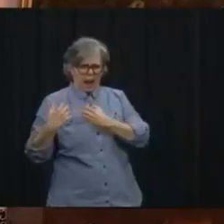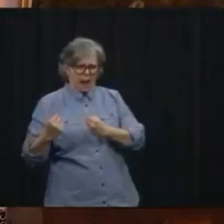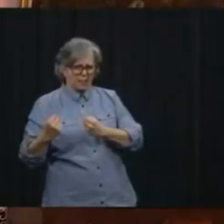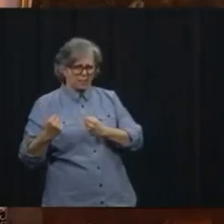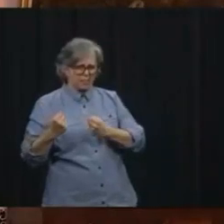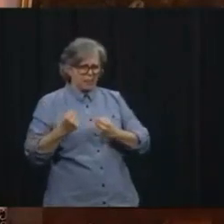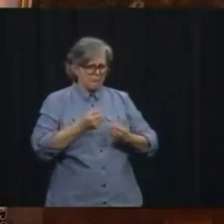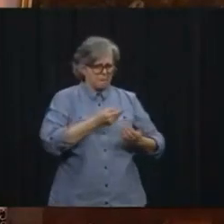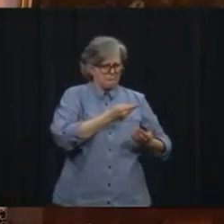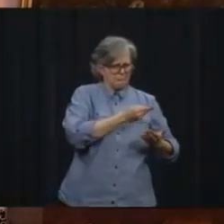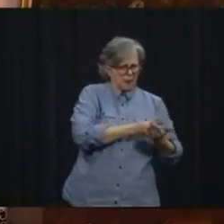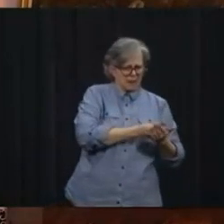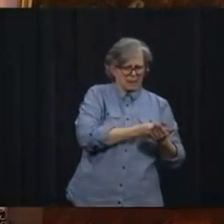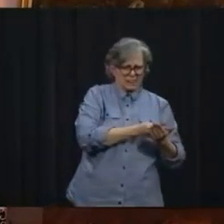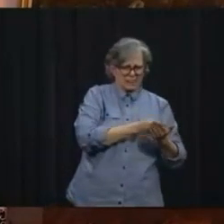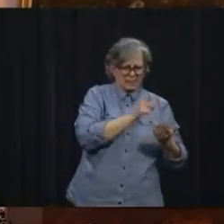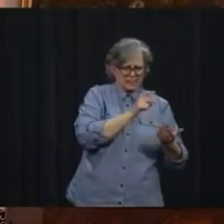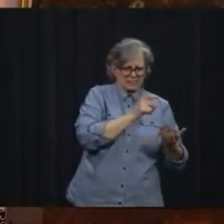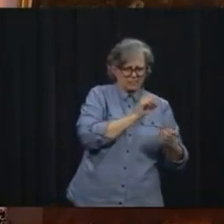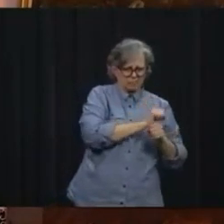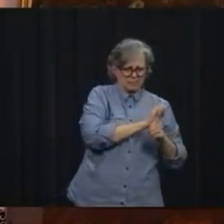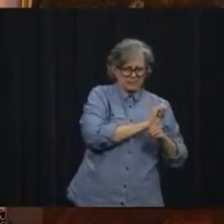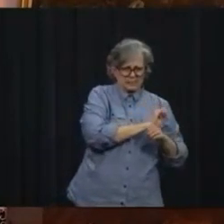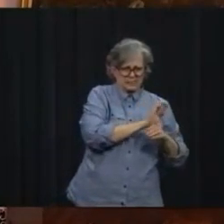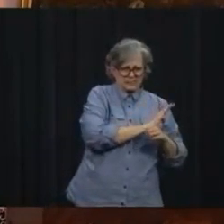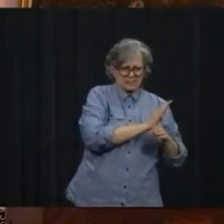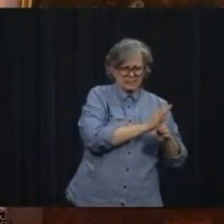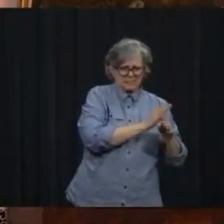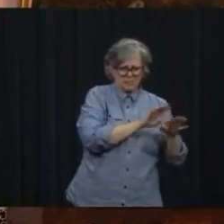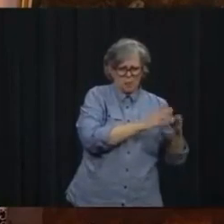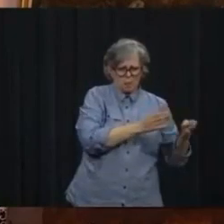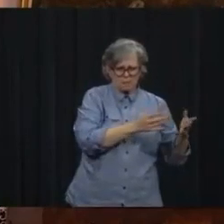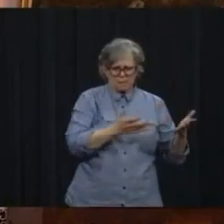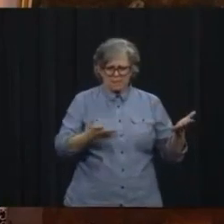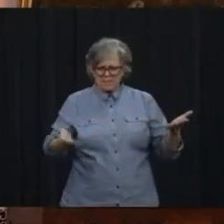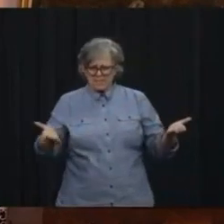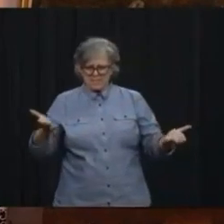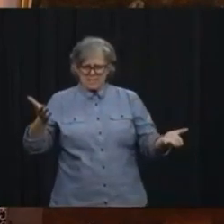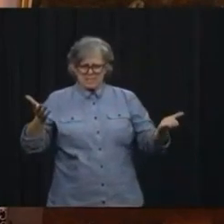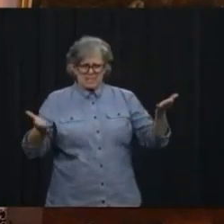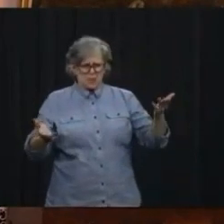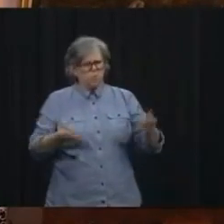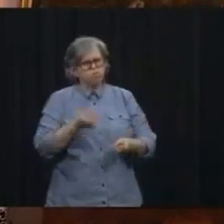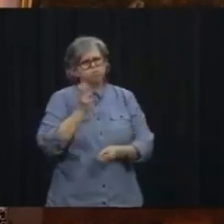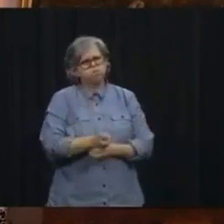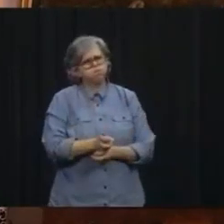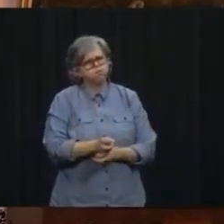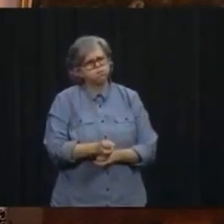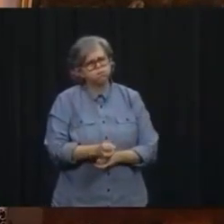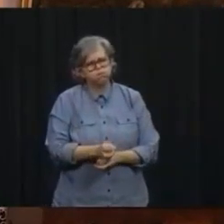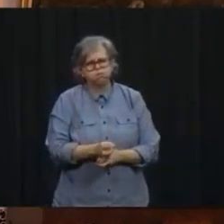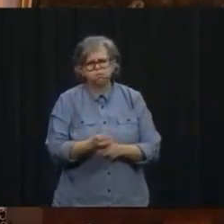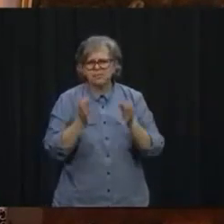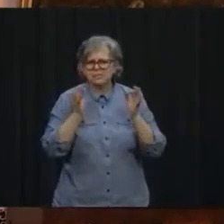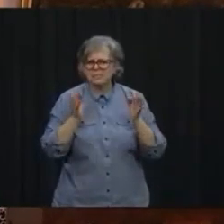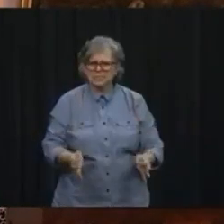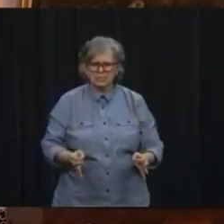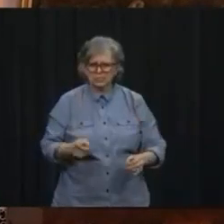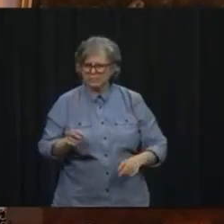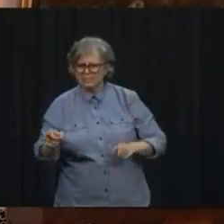We are in increasingly heavy rain. This is the time to batten down your hatches. This is the time to stay at home